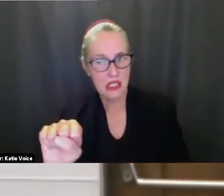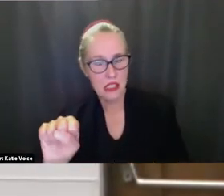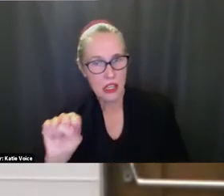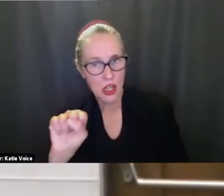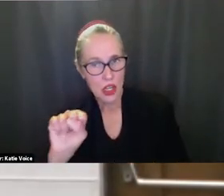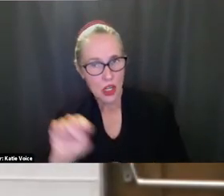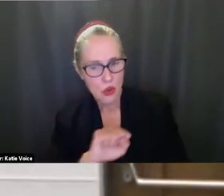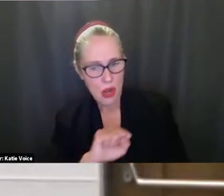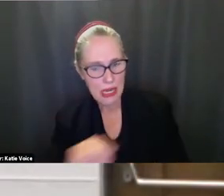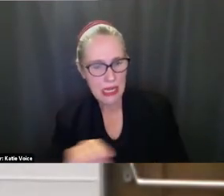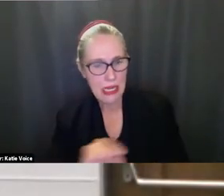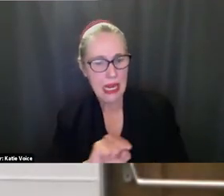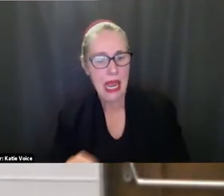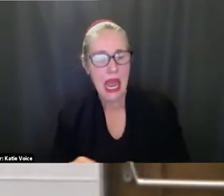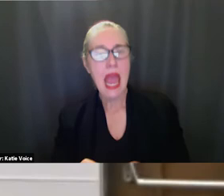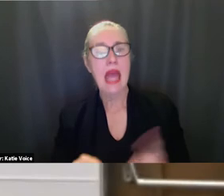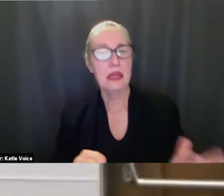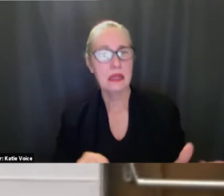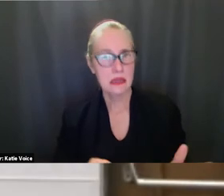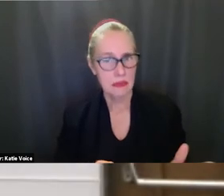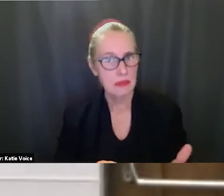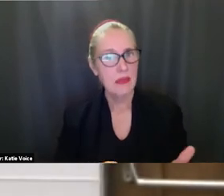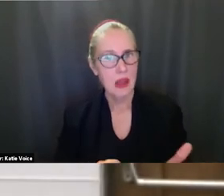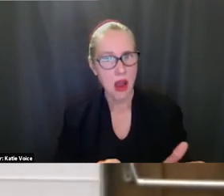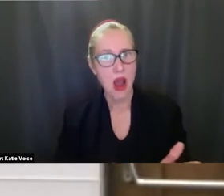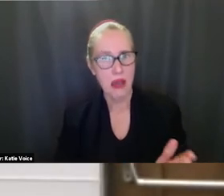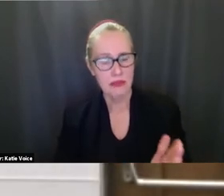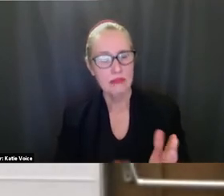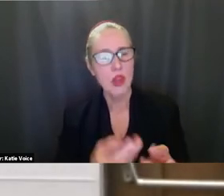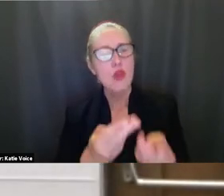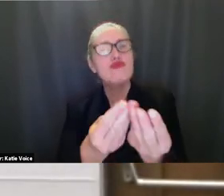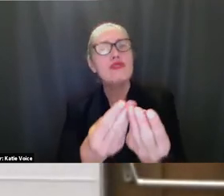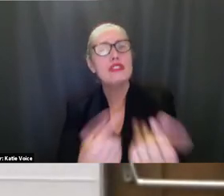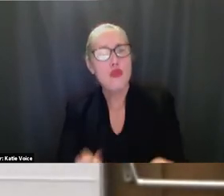restorative justice and restorative practices